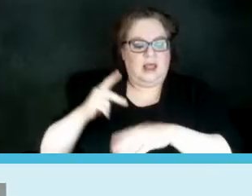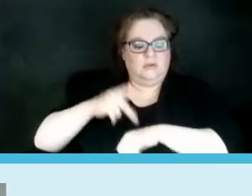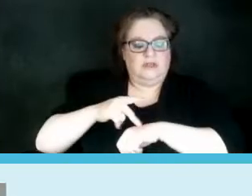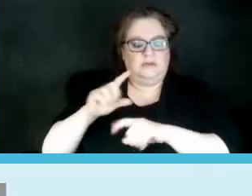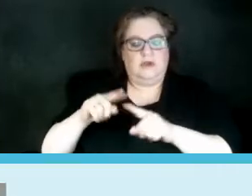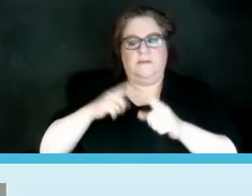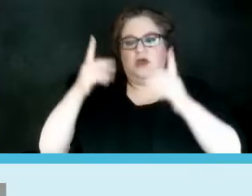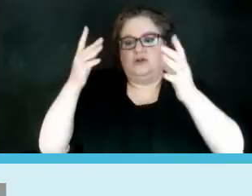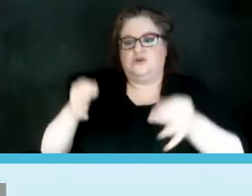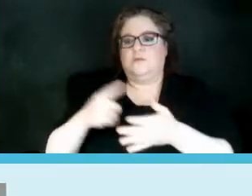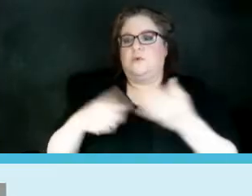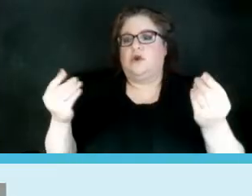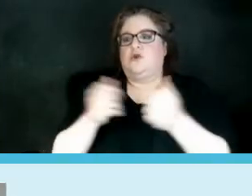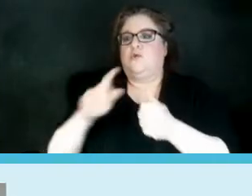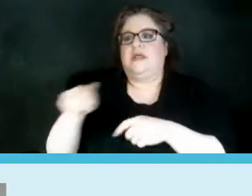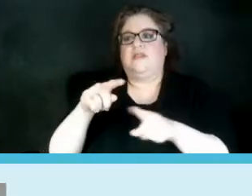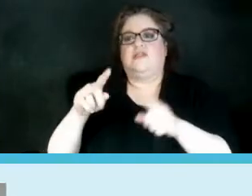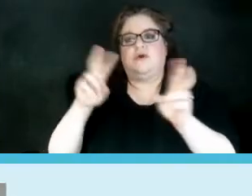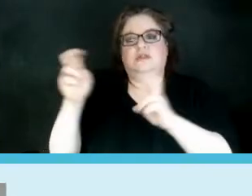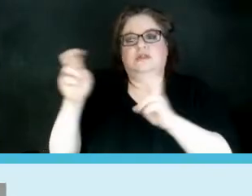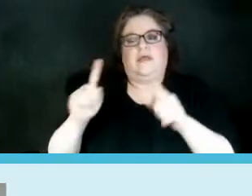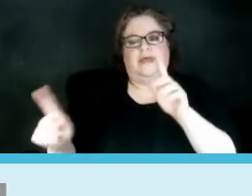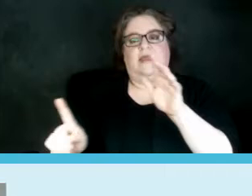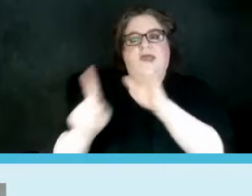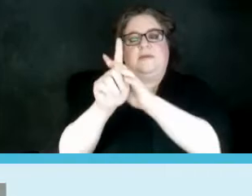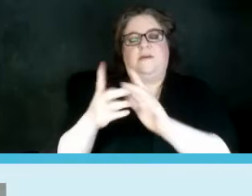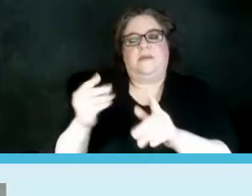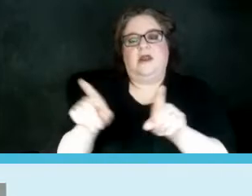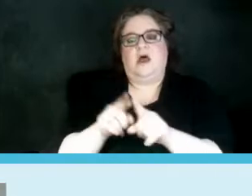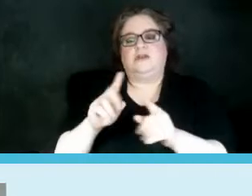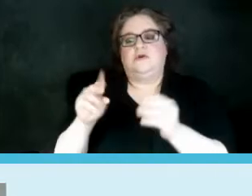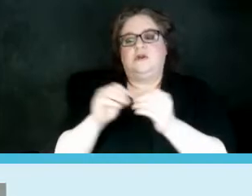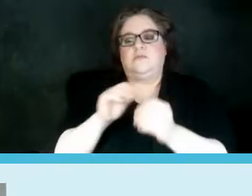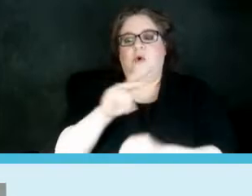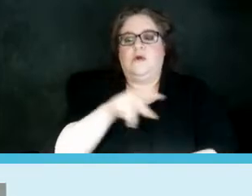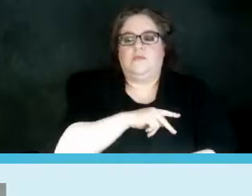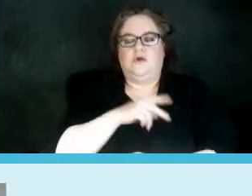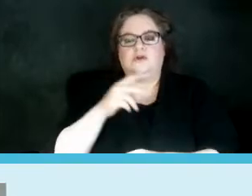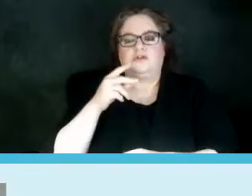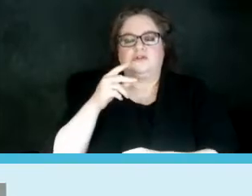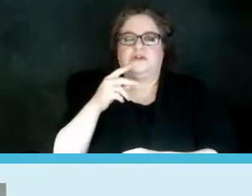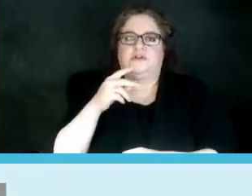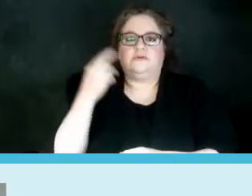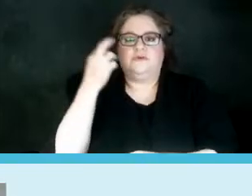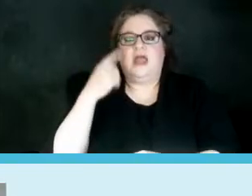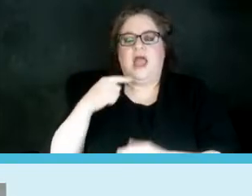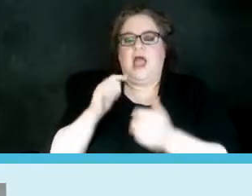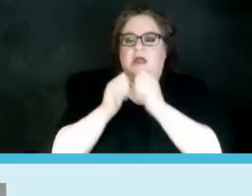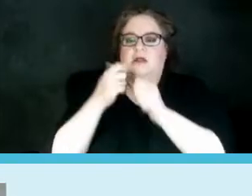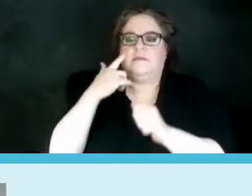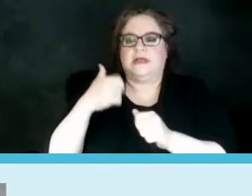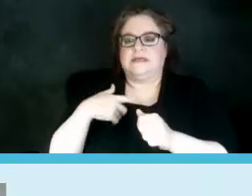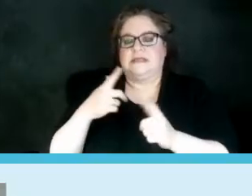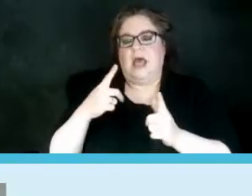determining what to do with those issues once they came up. I also, on a more personal route, ran because I'm an